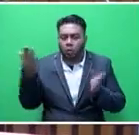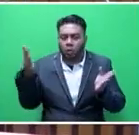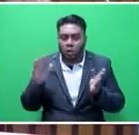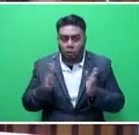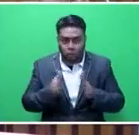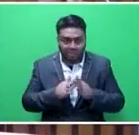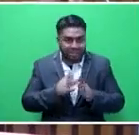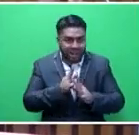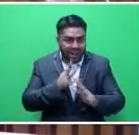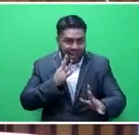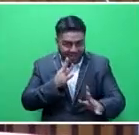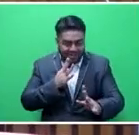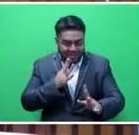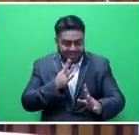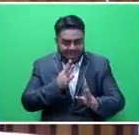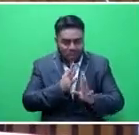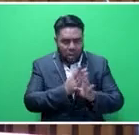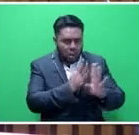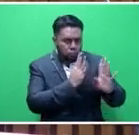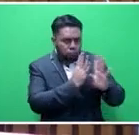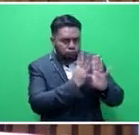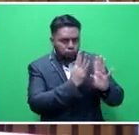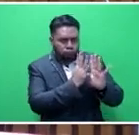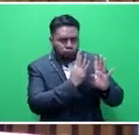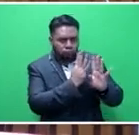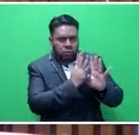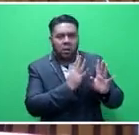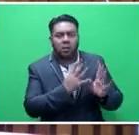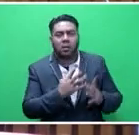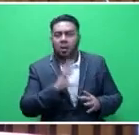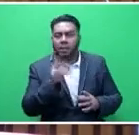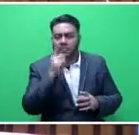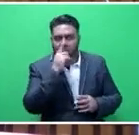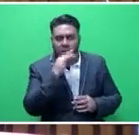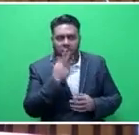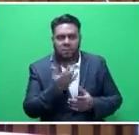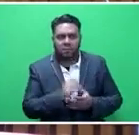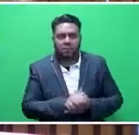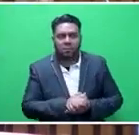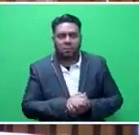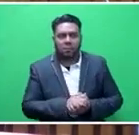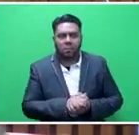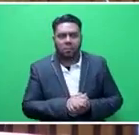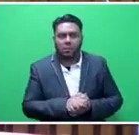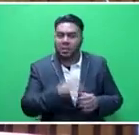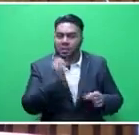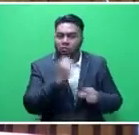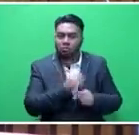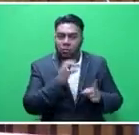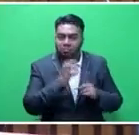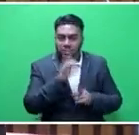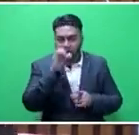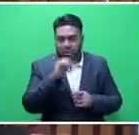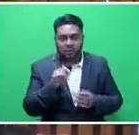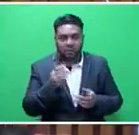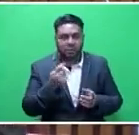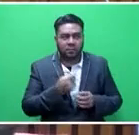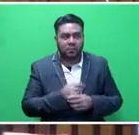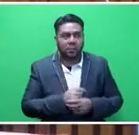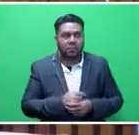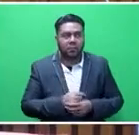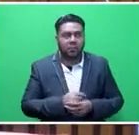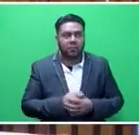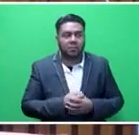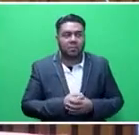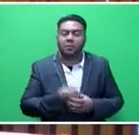sir, reduce the lines because they're not everybody is seriously ill. They may have one particular ailment that a GP can fix up. And as we've said,